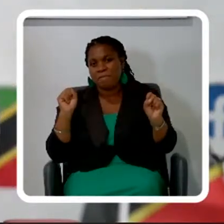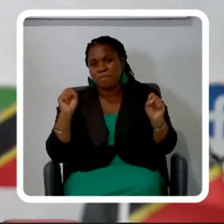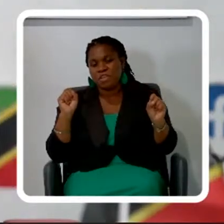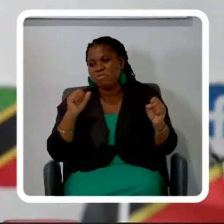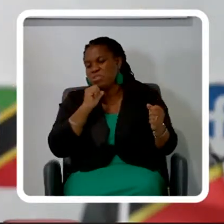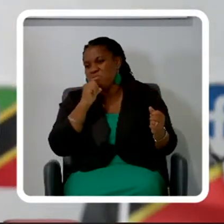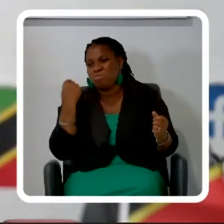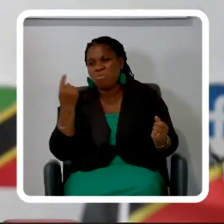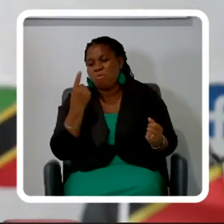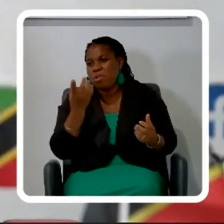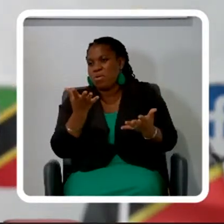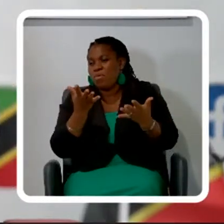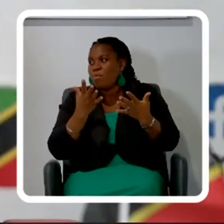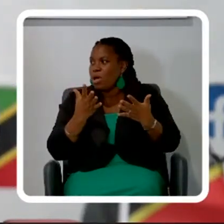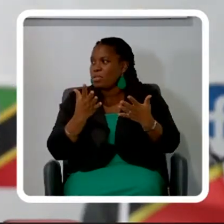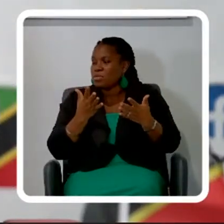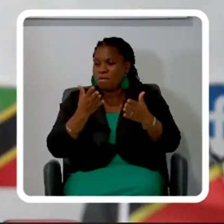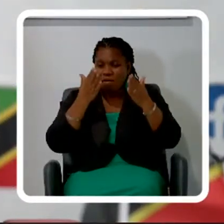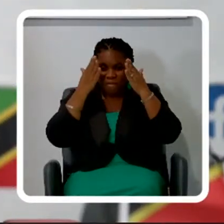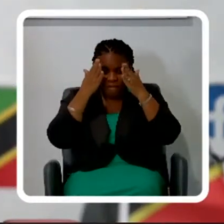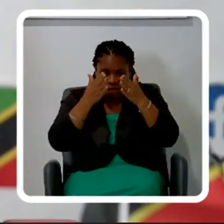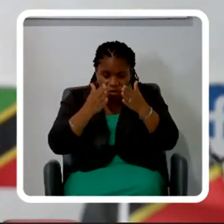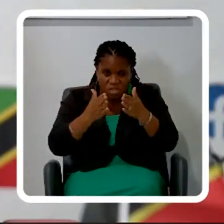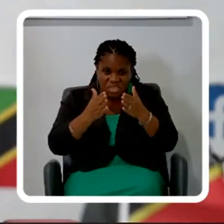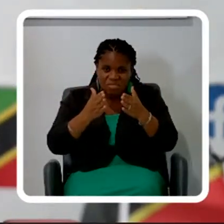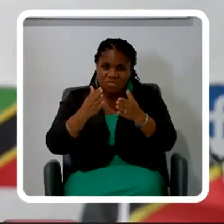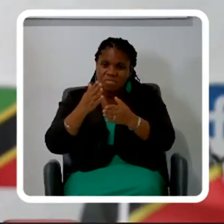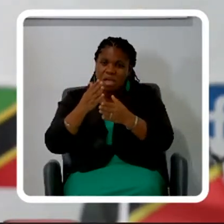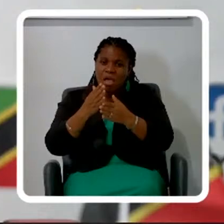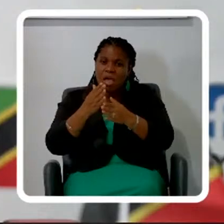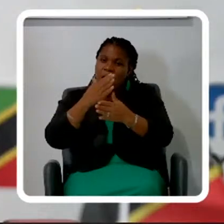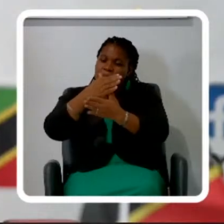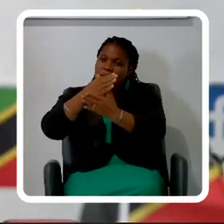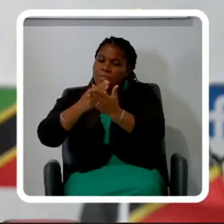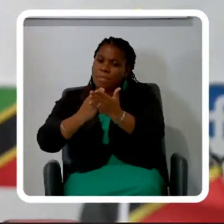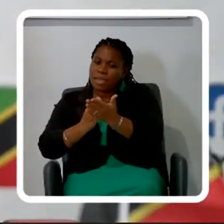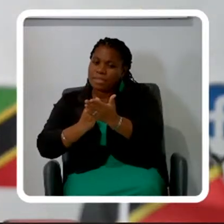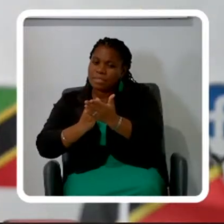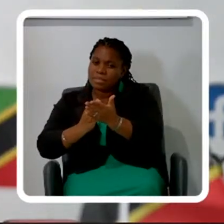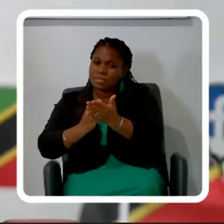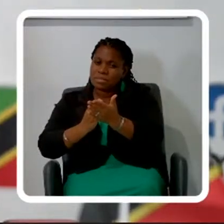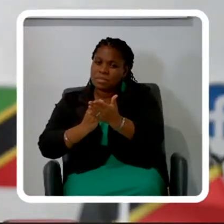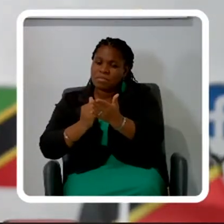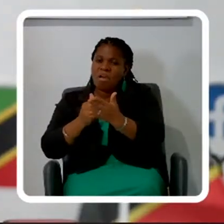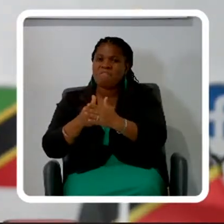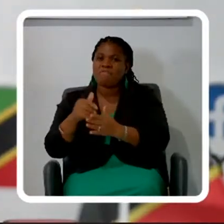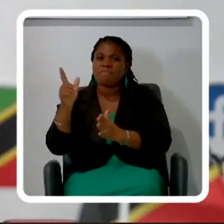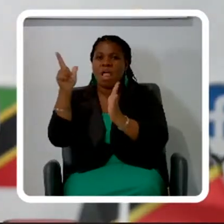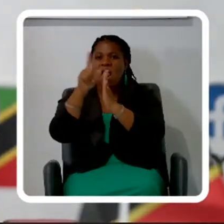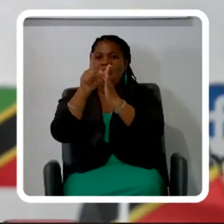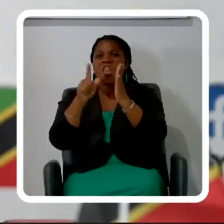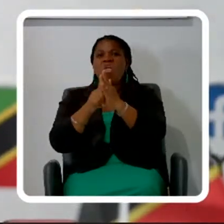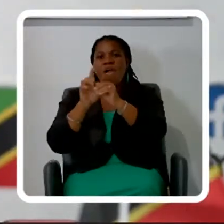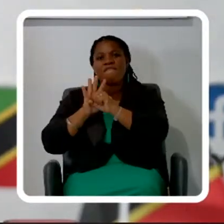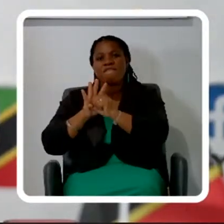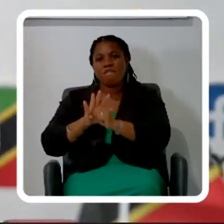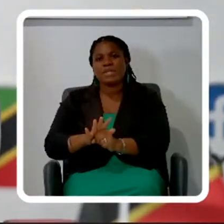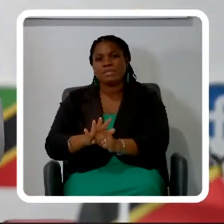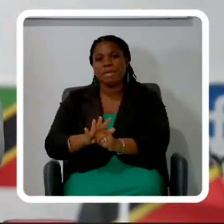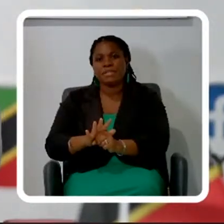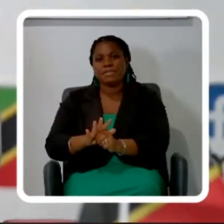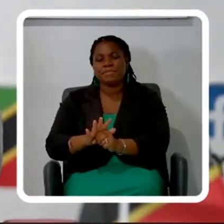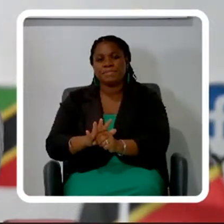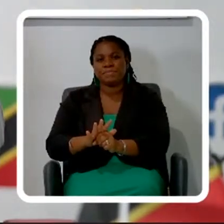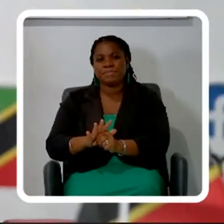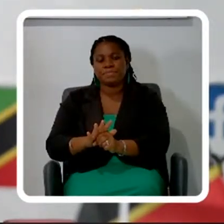the point, deal with it from the perspective of law enforcement. That is the impression that